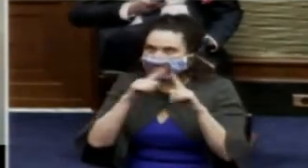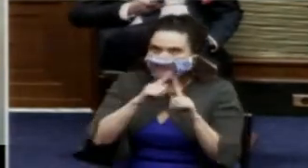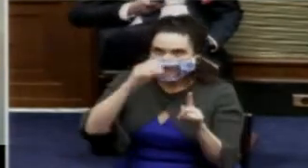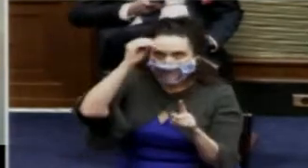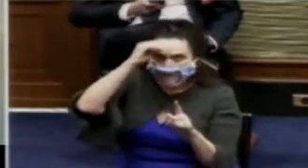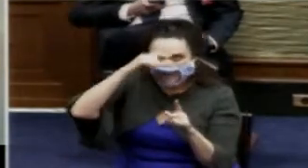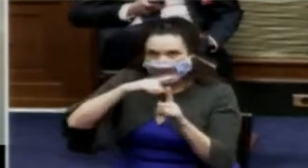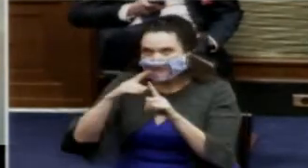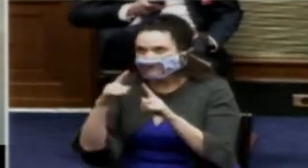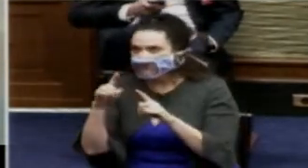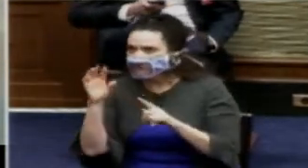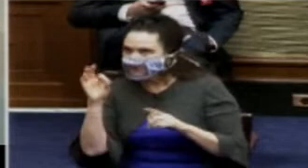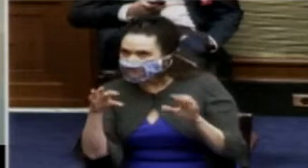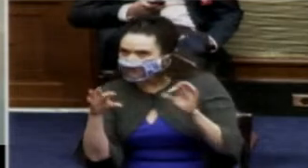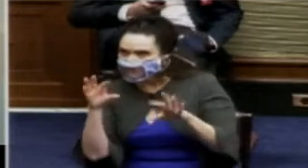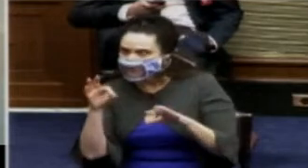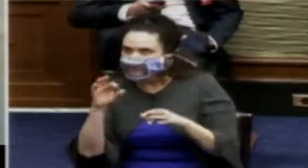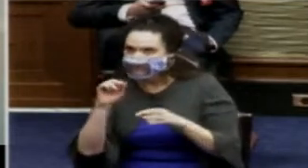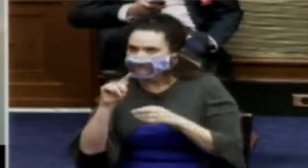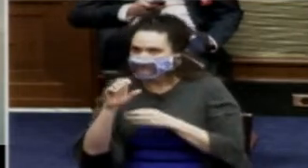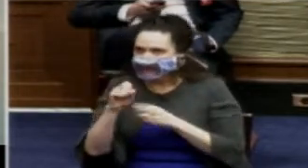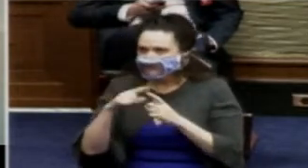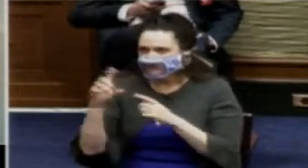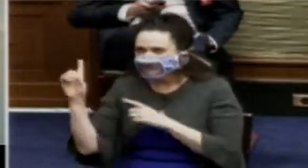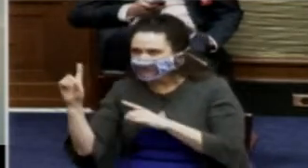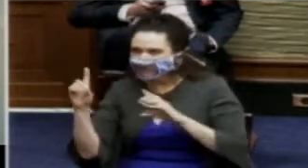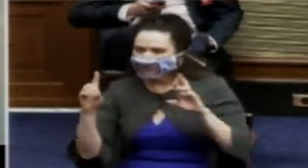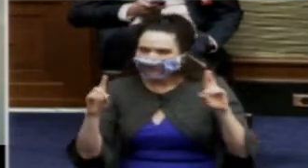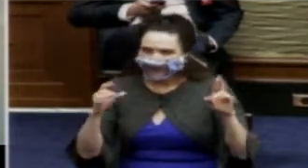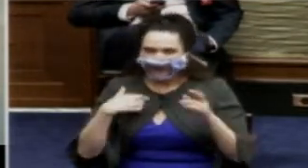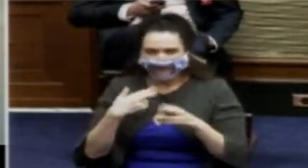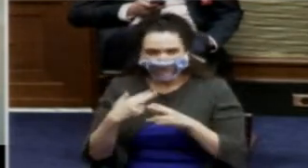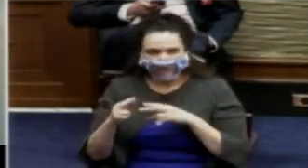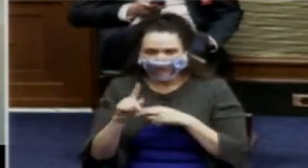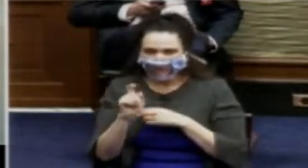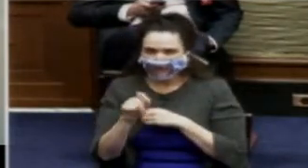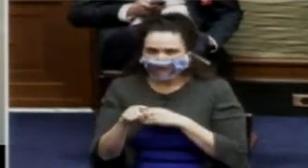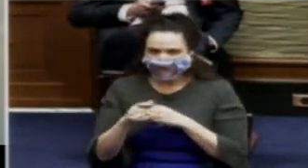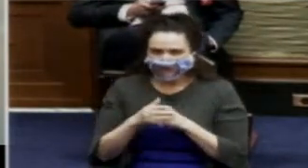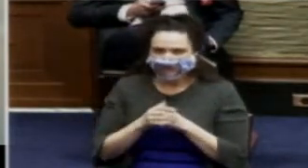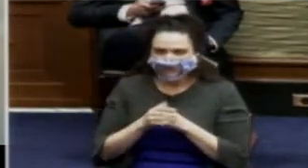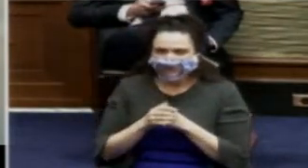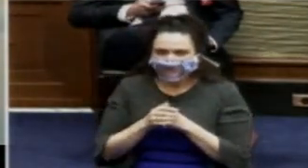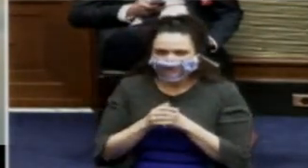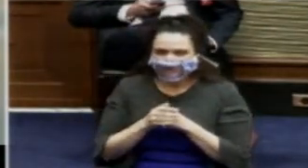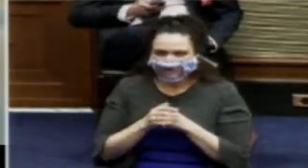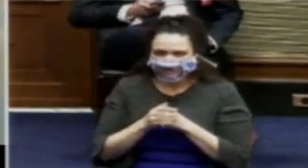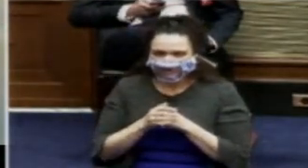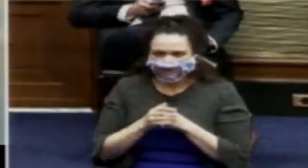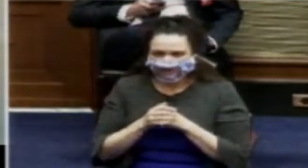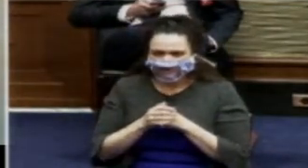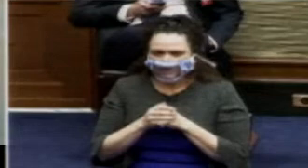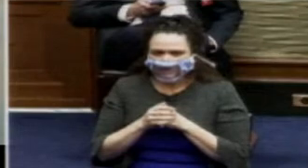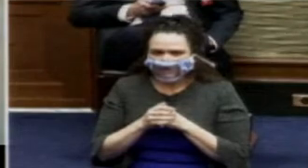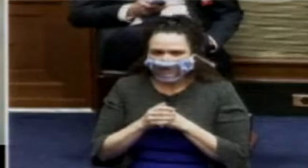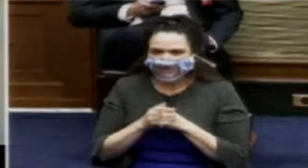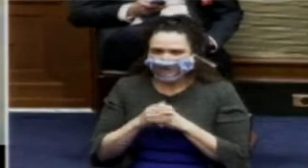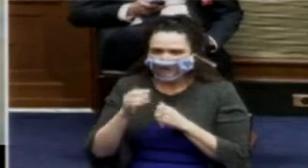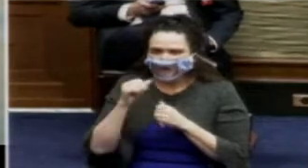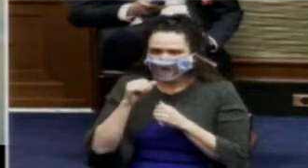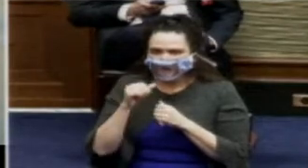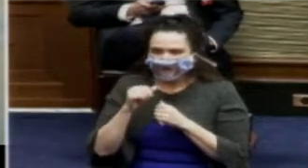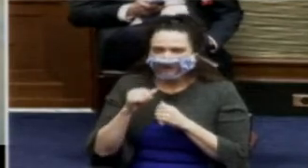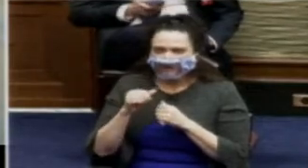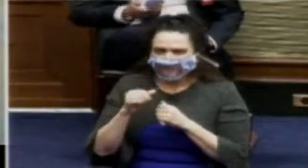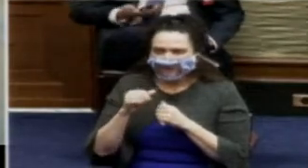by my colleagues, both Democrats and Republicans. I had a quick question for you because this has been alluded to not so much by you, but by others, and you're the mayor of